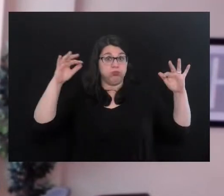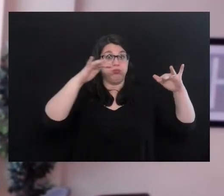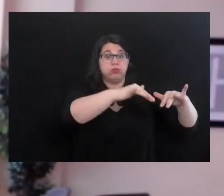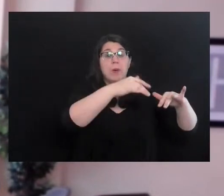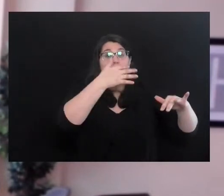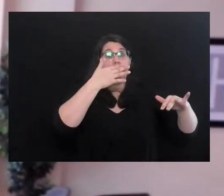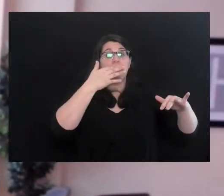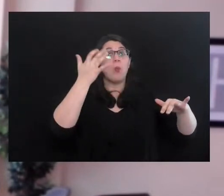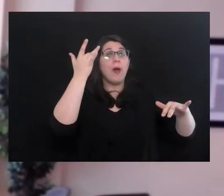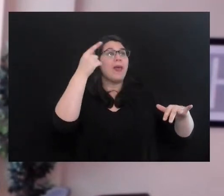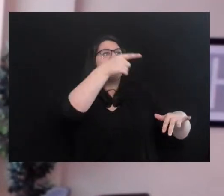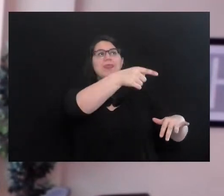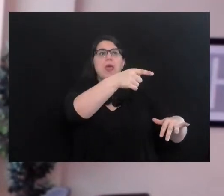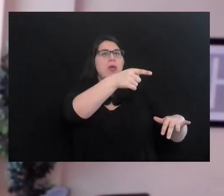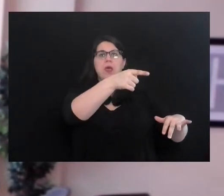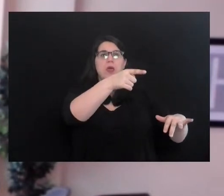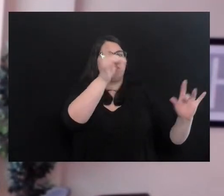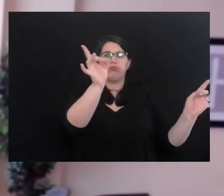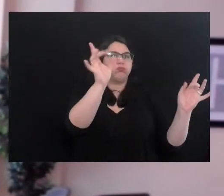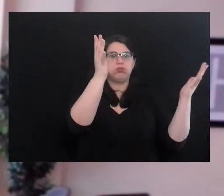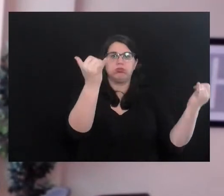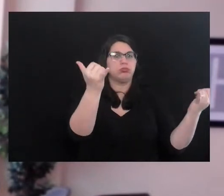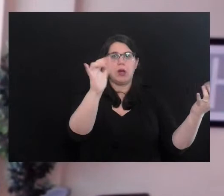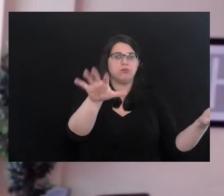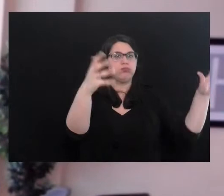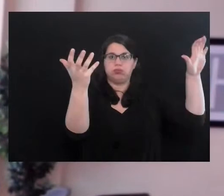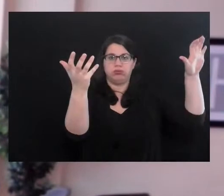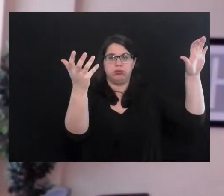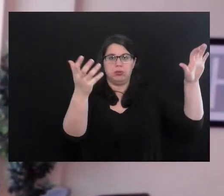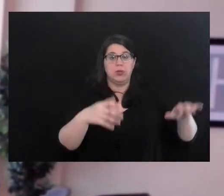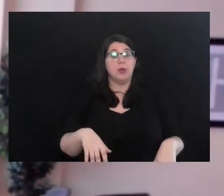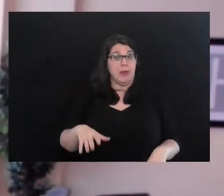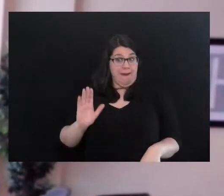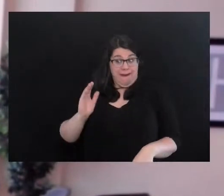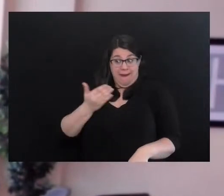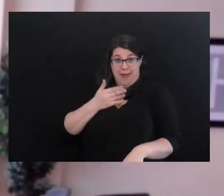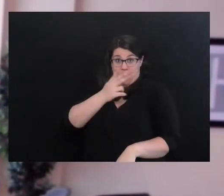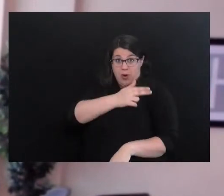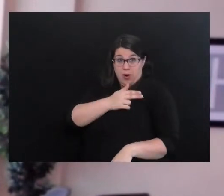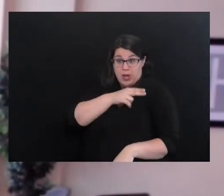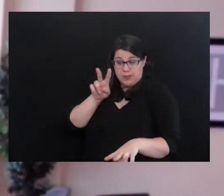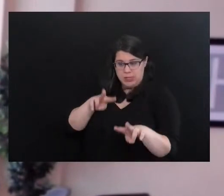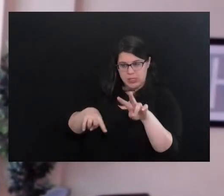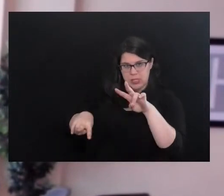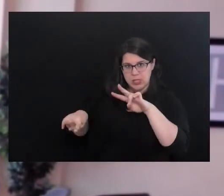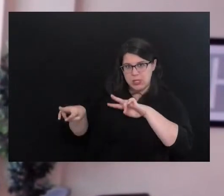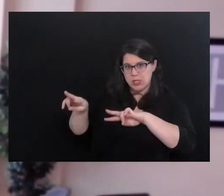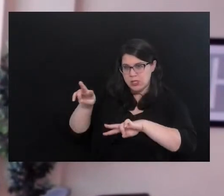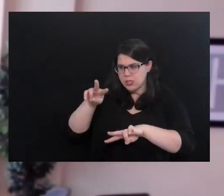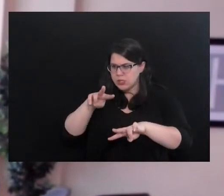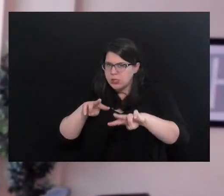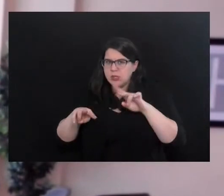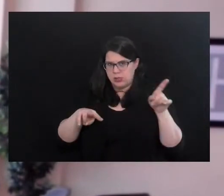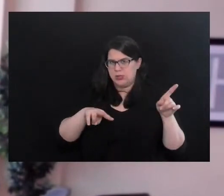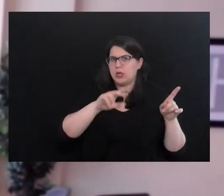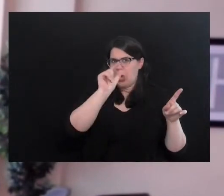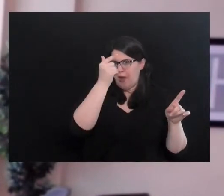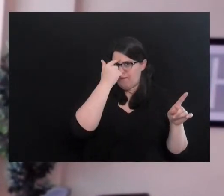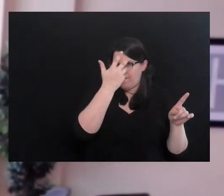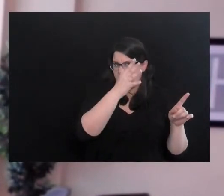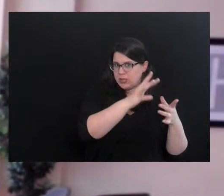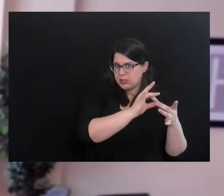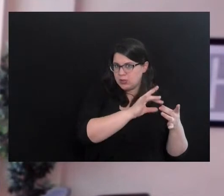that are underwater right now. As we look at our hospital system, as the governor described and General Hoyer as